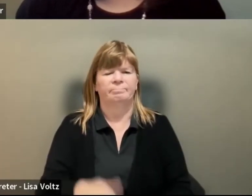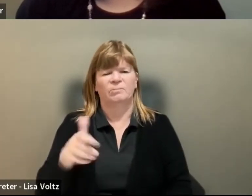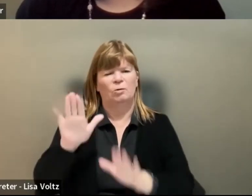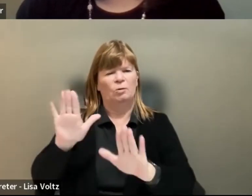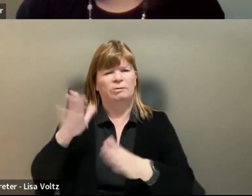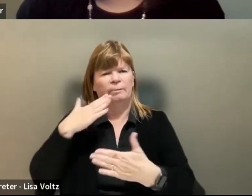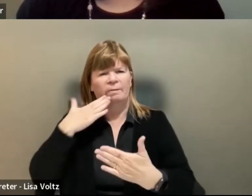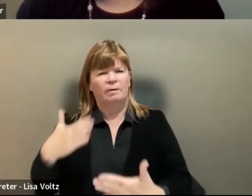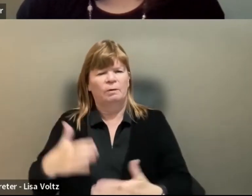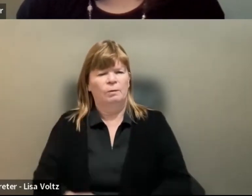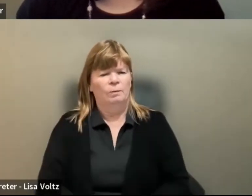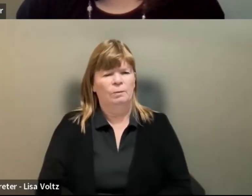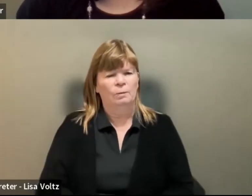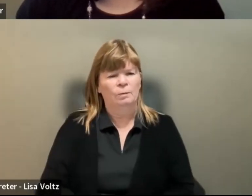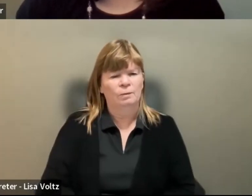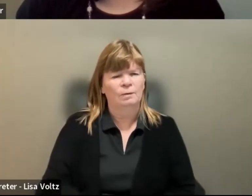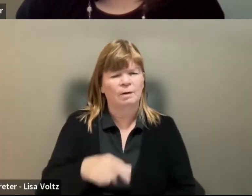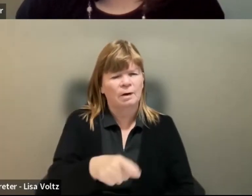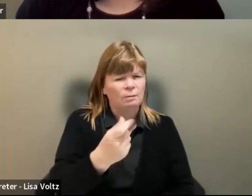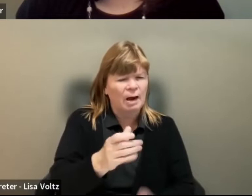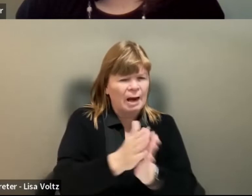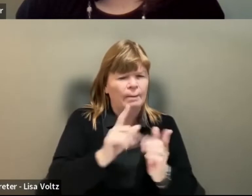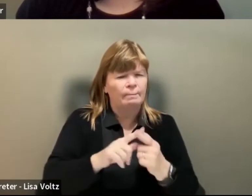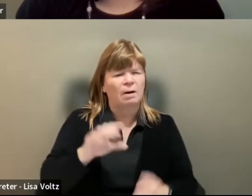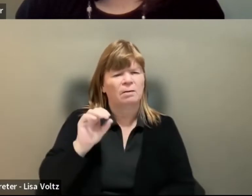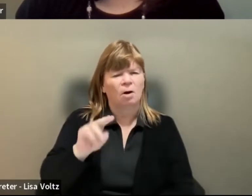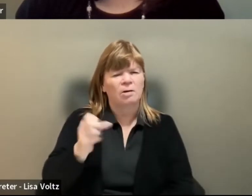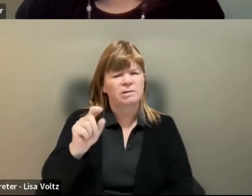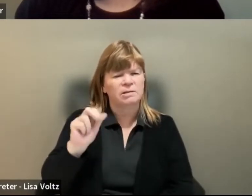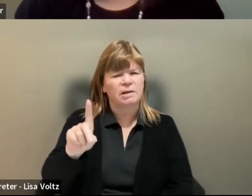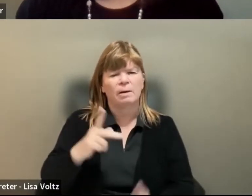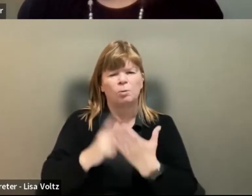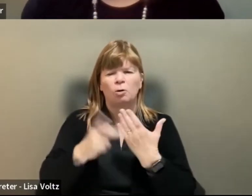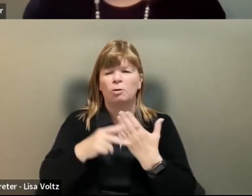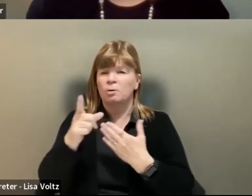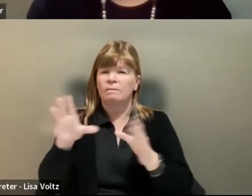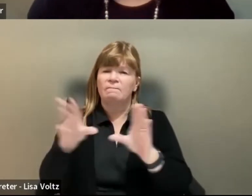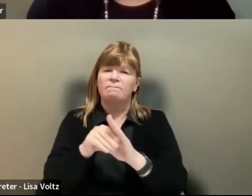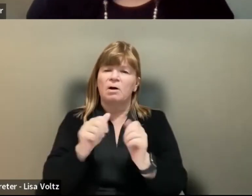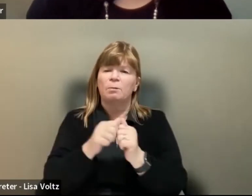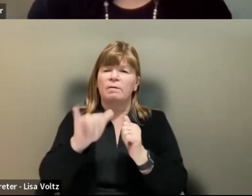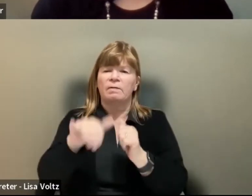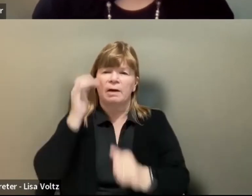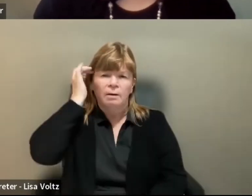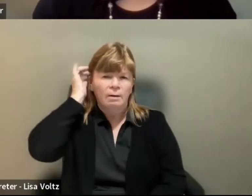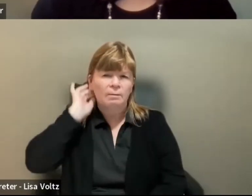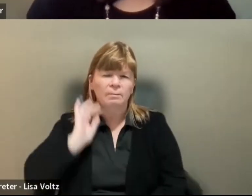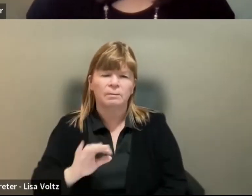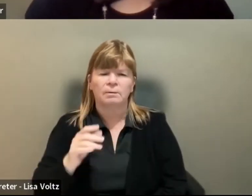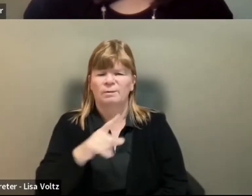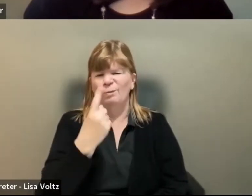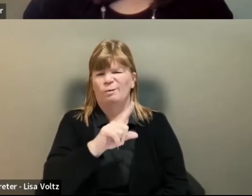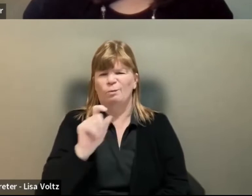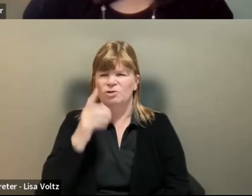you. Cliff was asking about the Olmstead plan. Kim, are you connected with the state Olmstead plan? Was one of the questions for